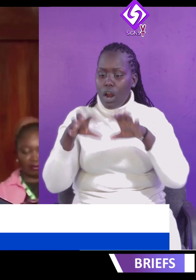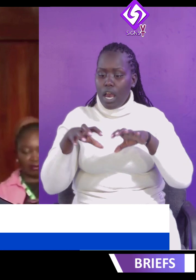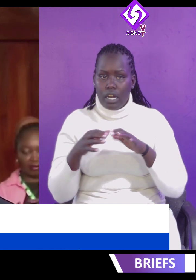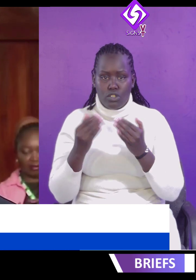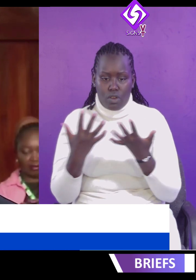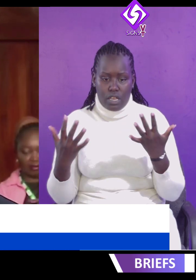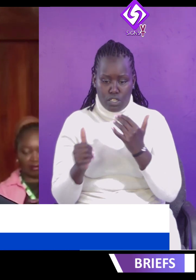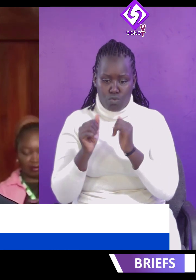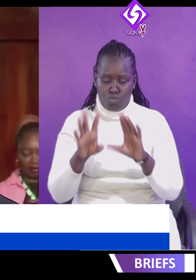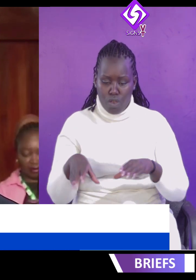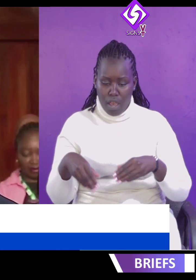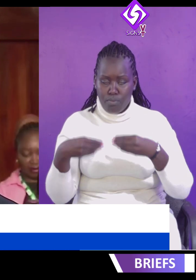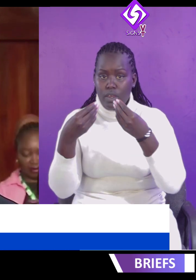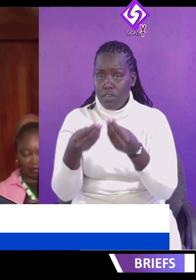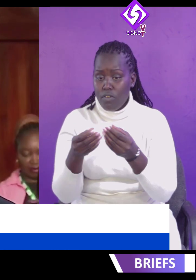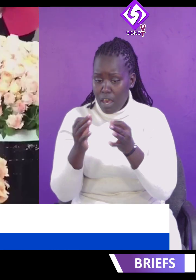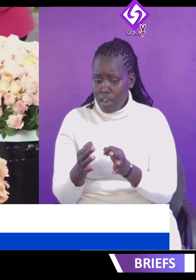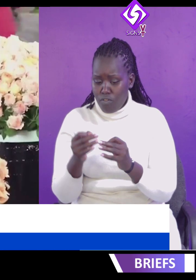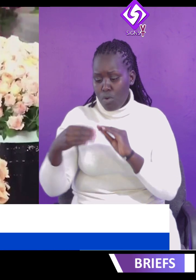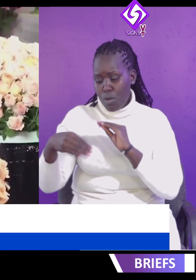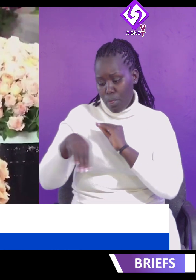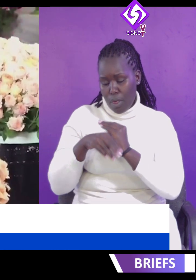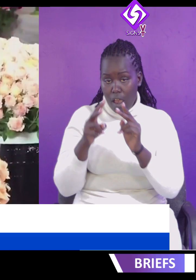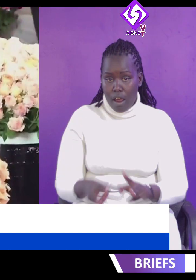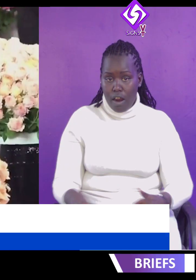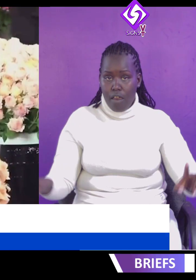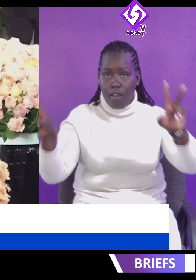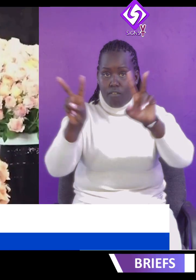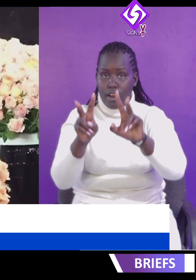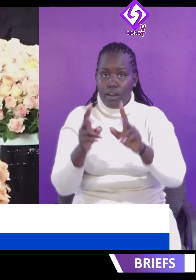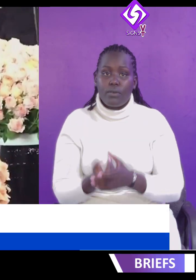producing. If we add value, we create jobs.